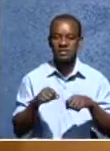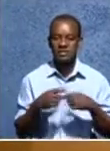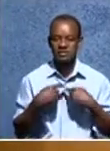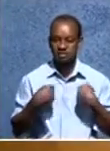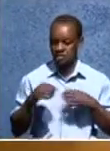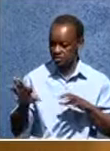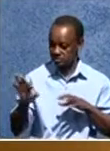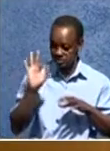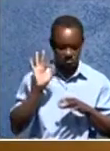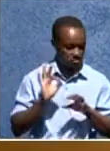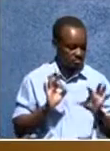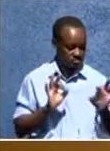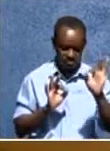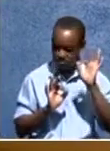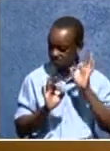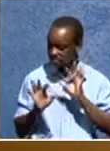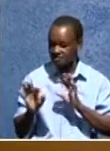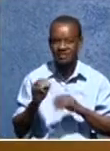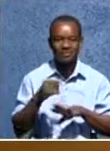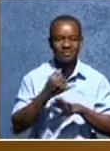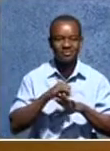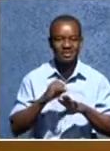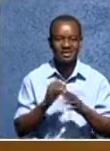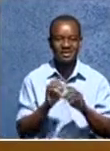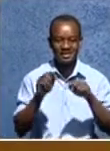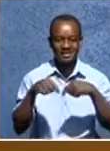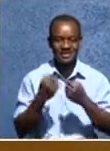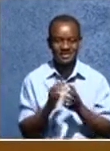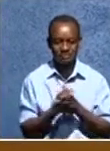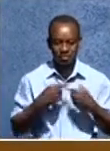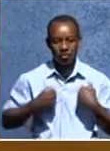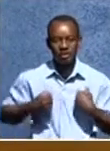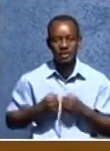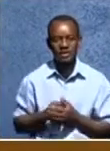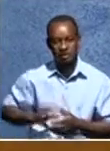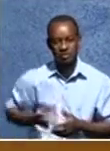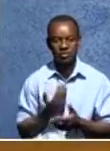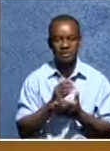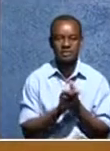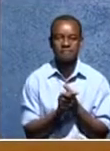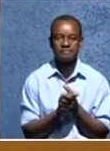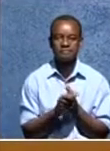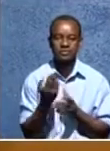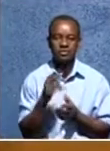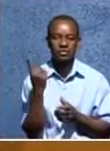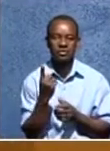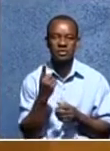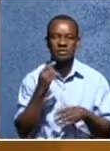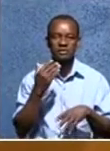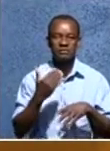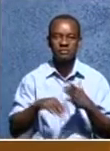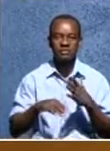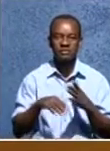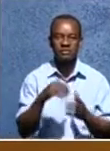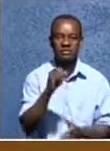of supply. And of course, to what I previously referred to, we form business linkages, not only between SMEs, but also